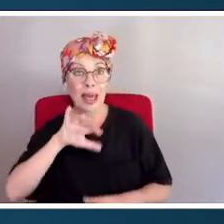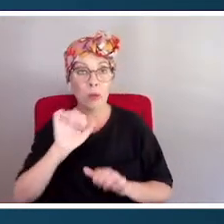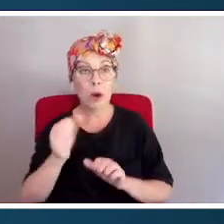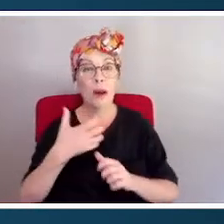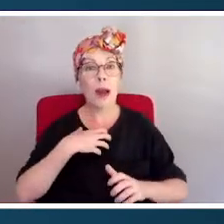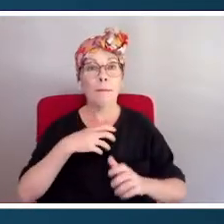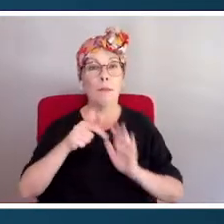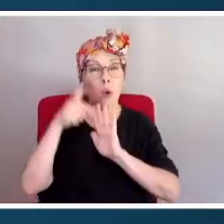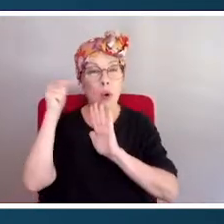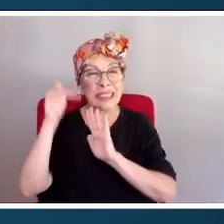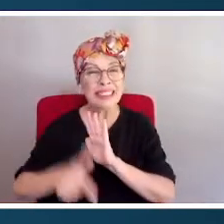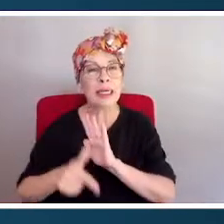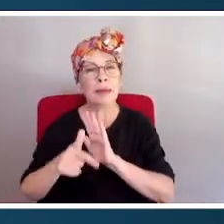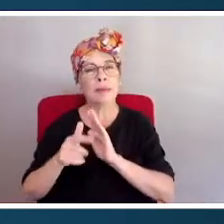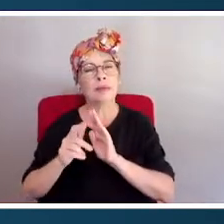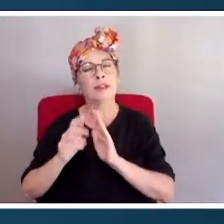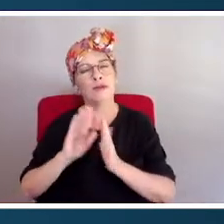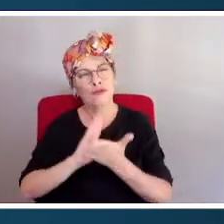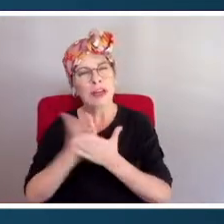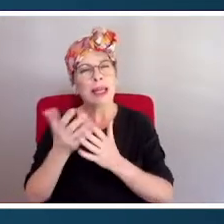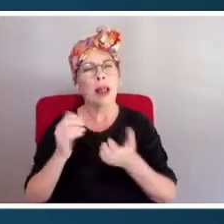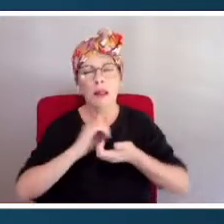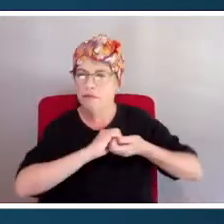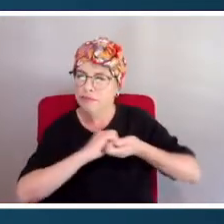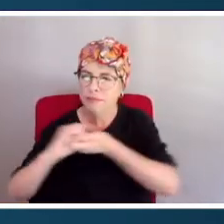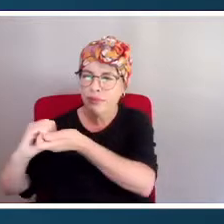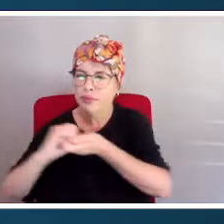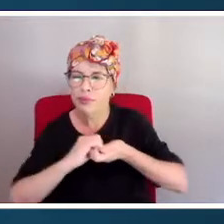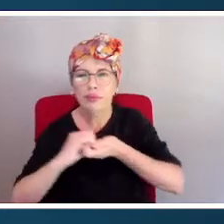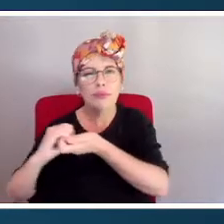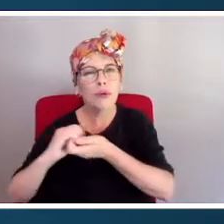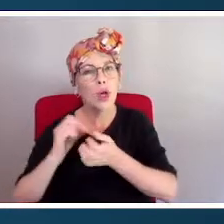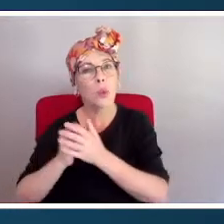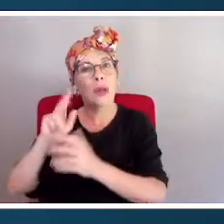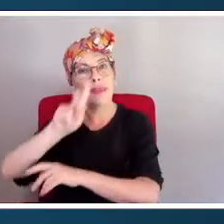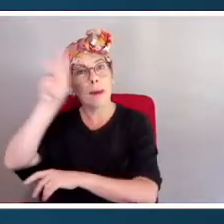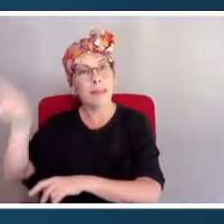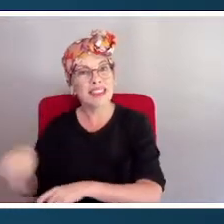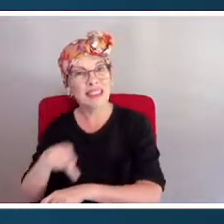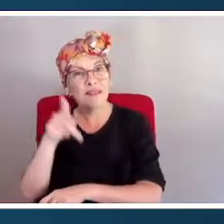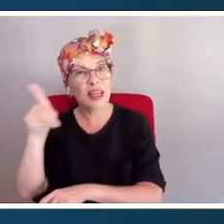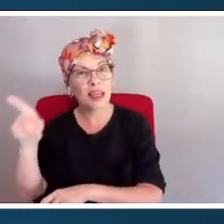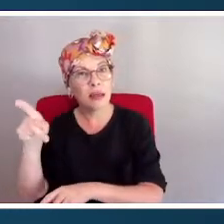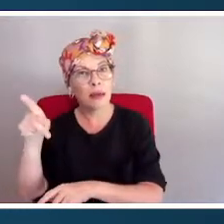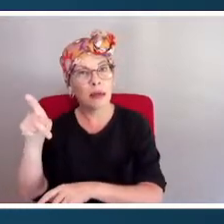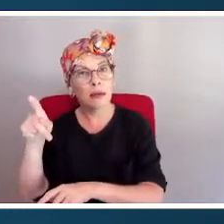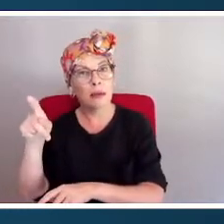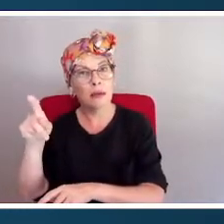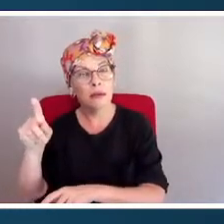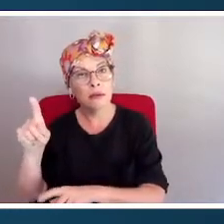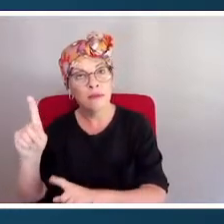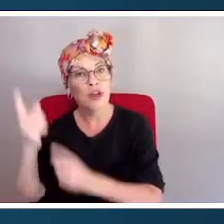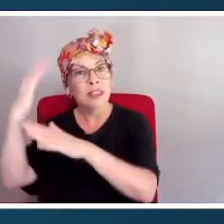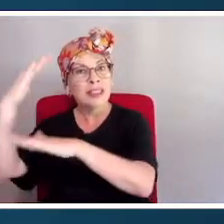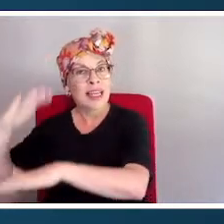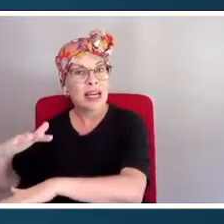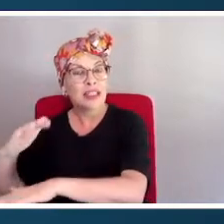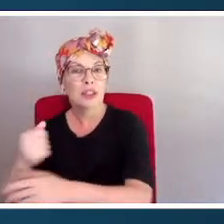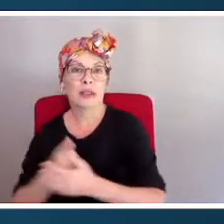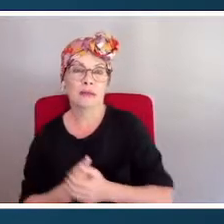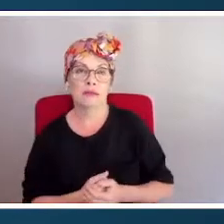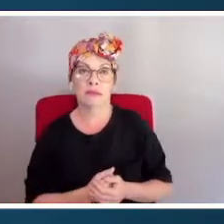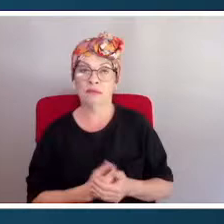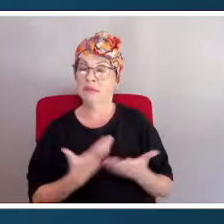families? And this is a decision for Australia's leaders across its great political